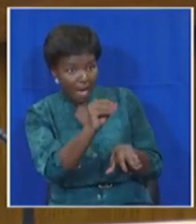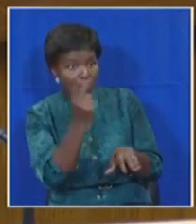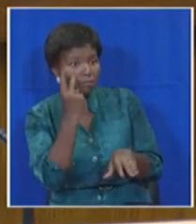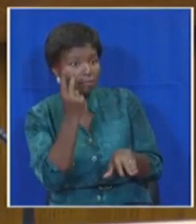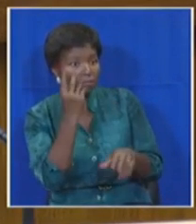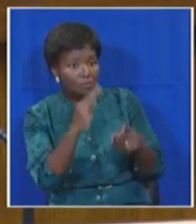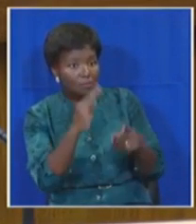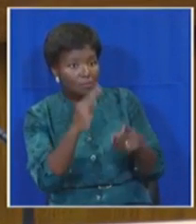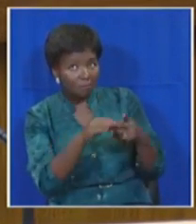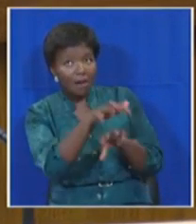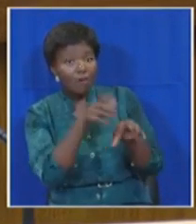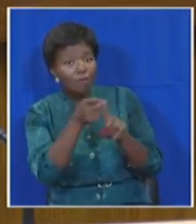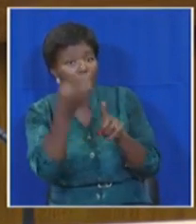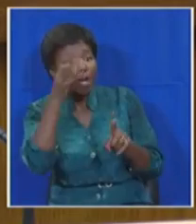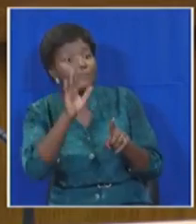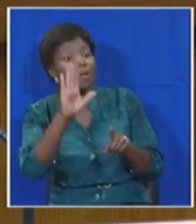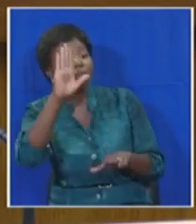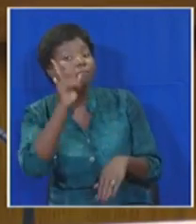receive a farm from government.